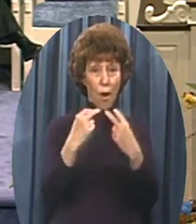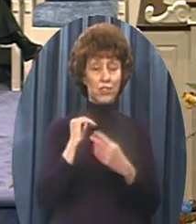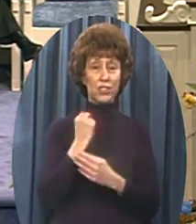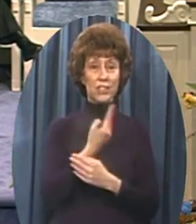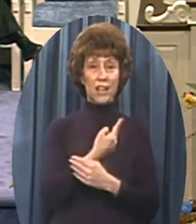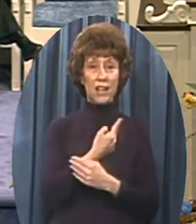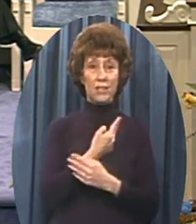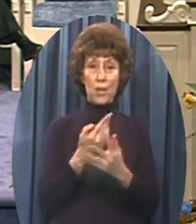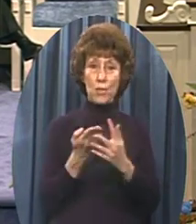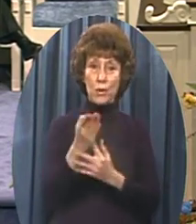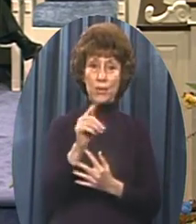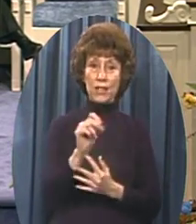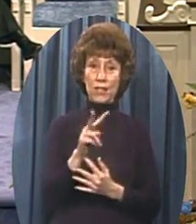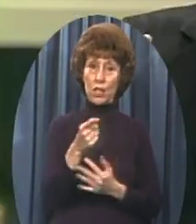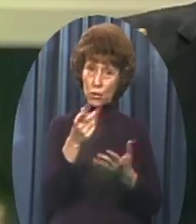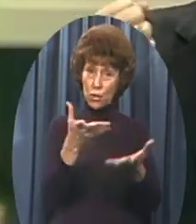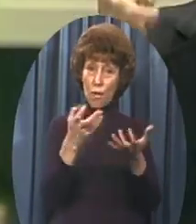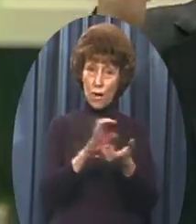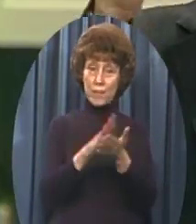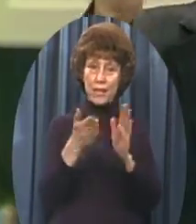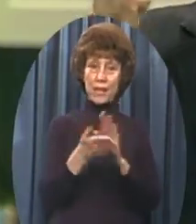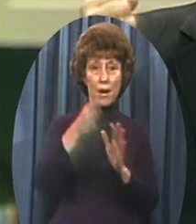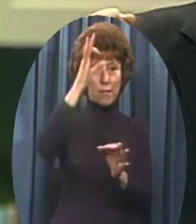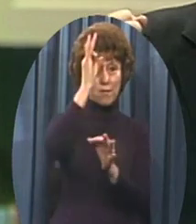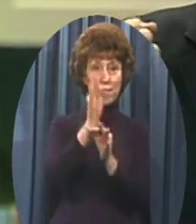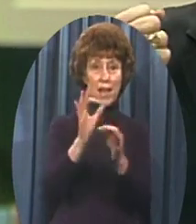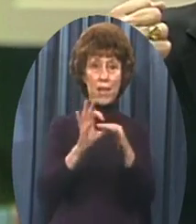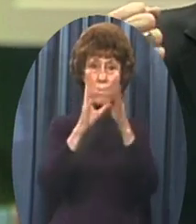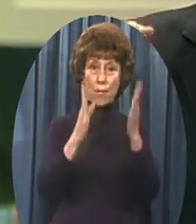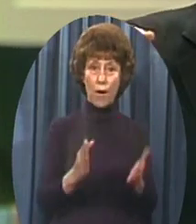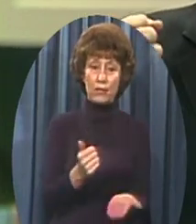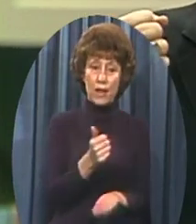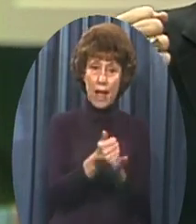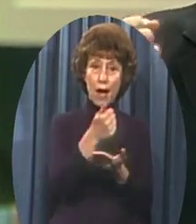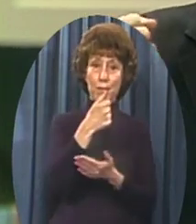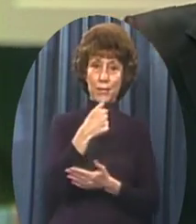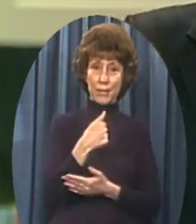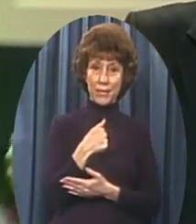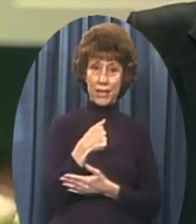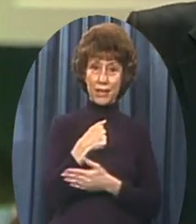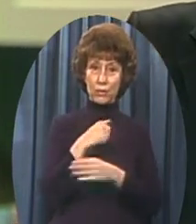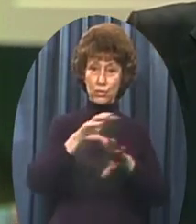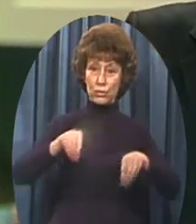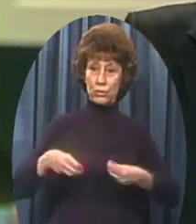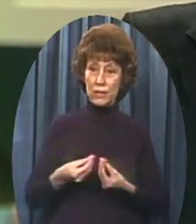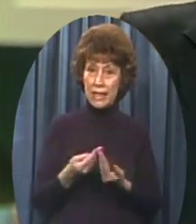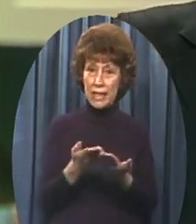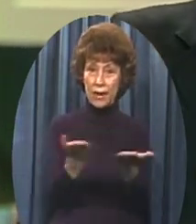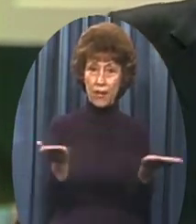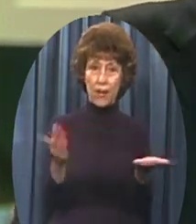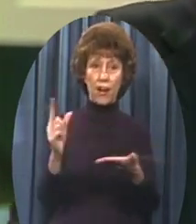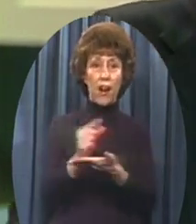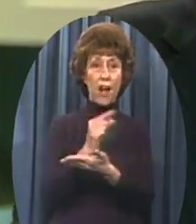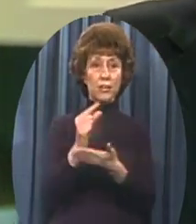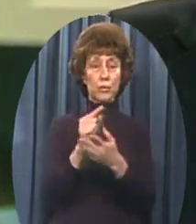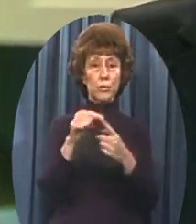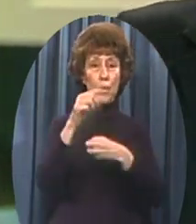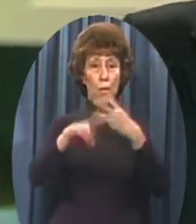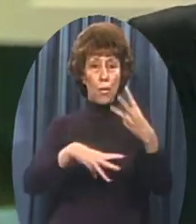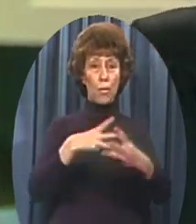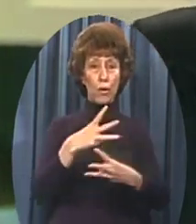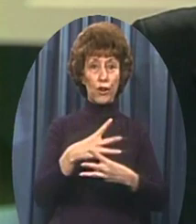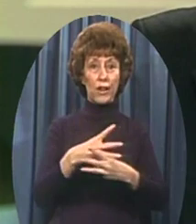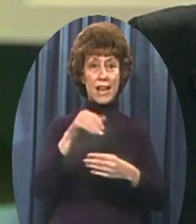consider becoming a faith partner and holding up my hands, helping me to get this message of the gospel out to the world and our